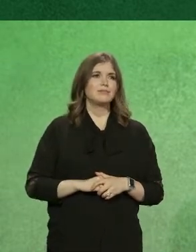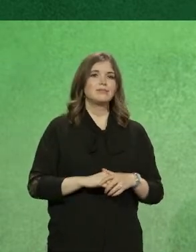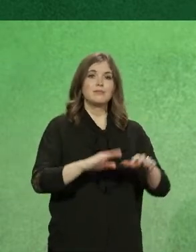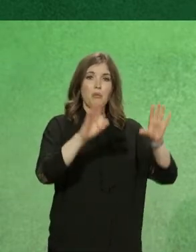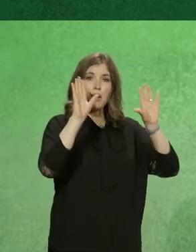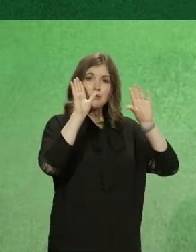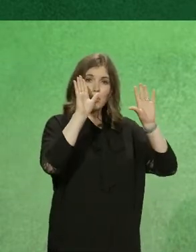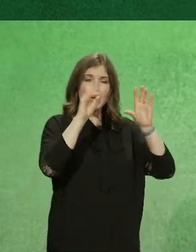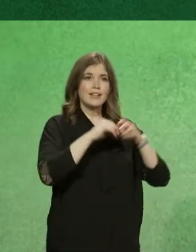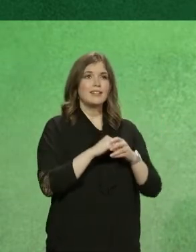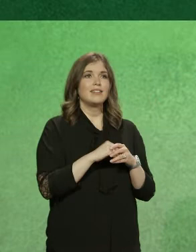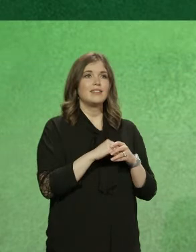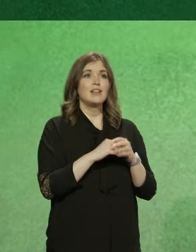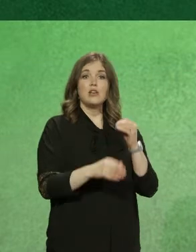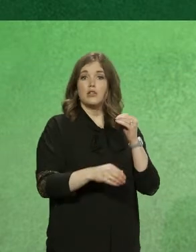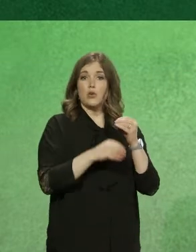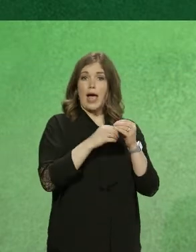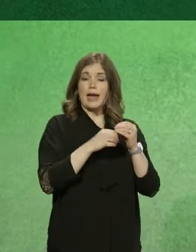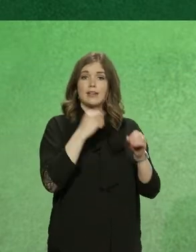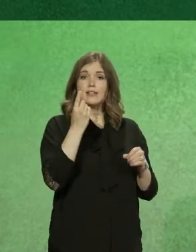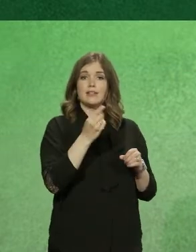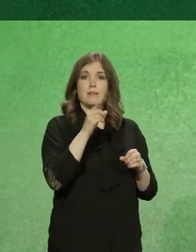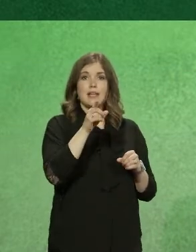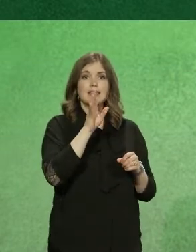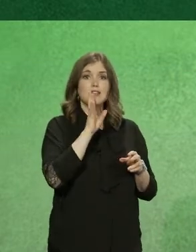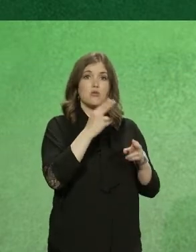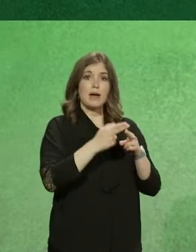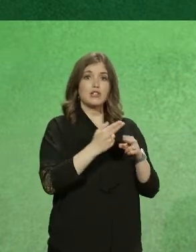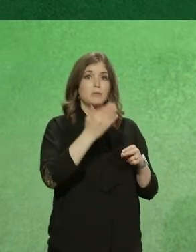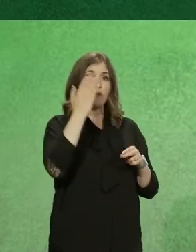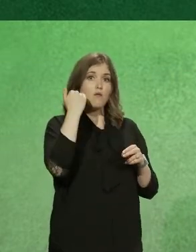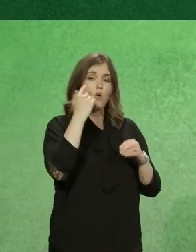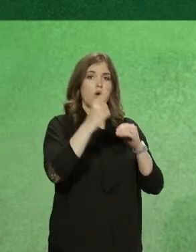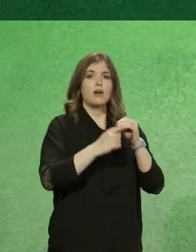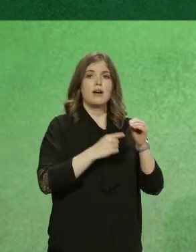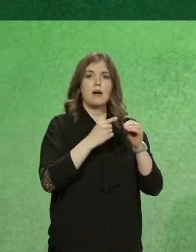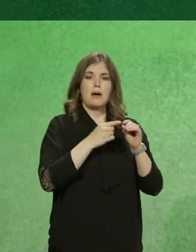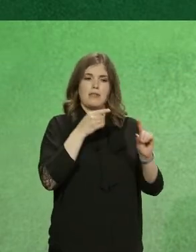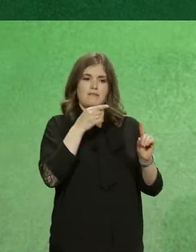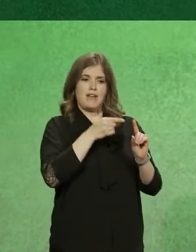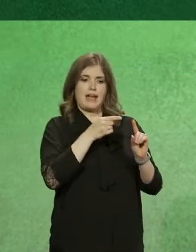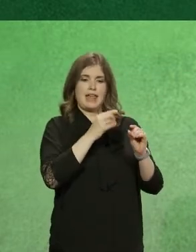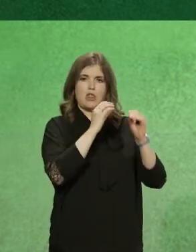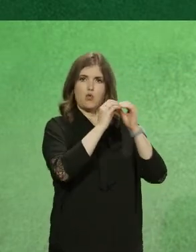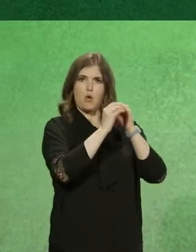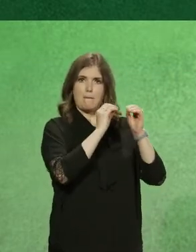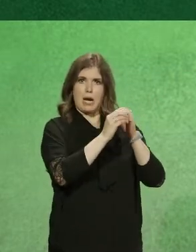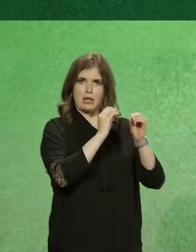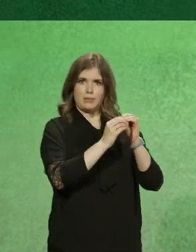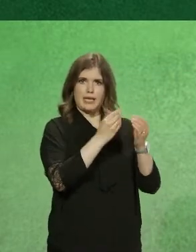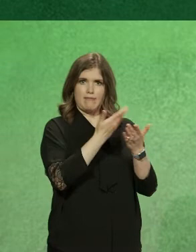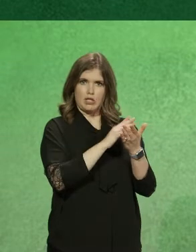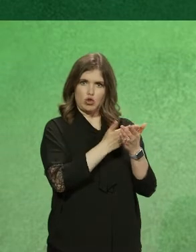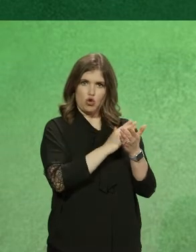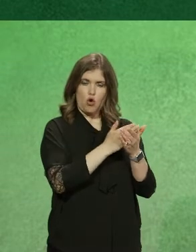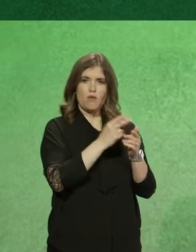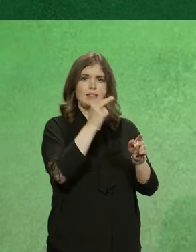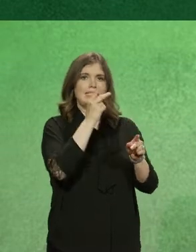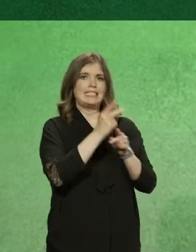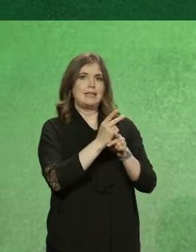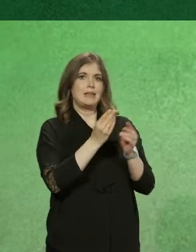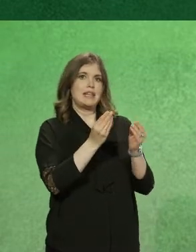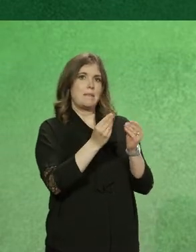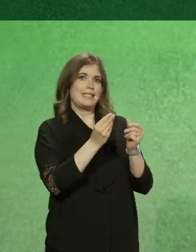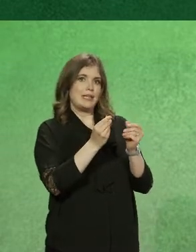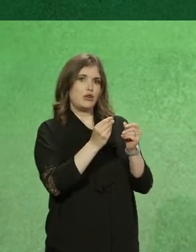Great. So building on something you mentioned earlier about the fact that the repairability of the stoves and keeping the materials of the